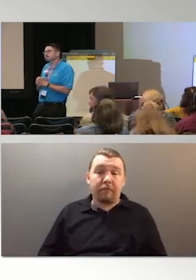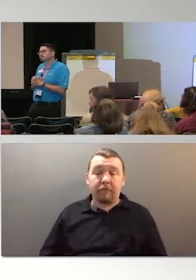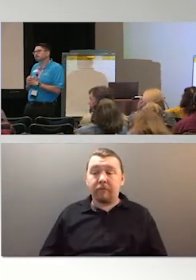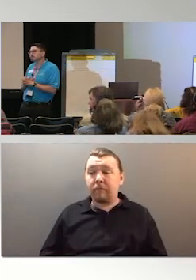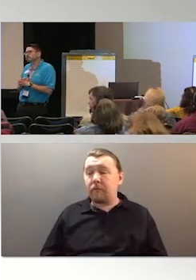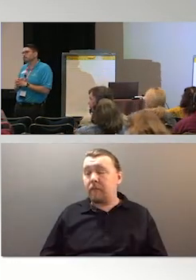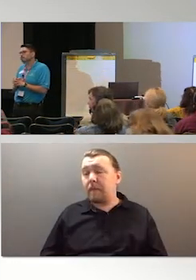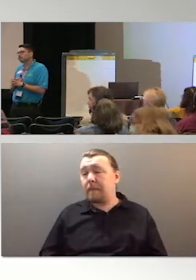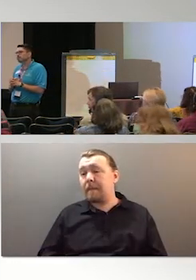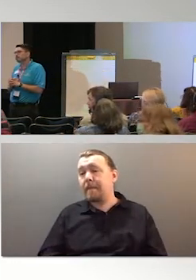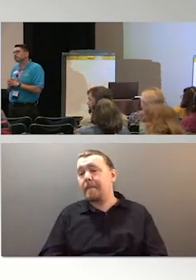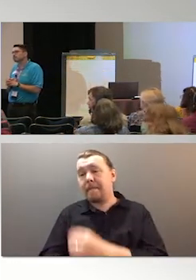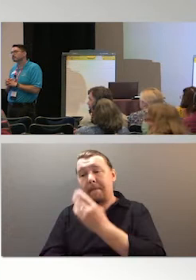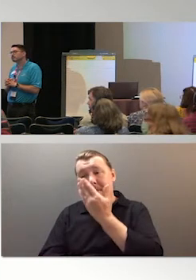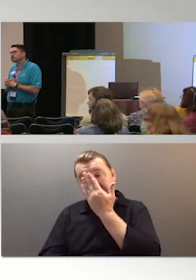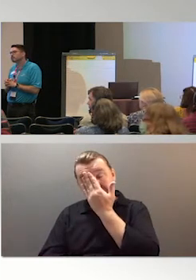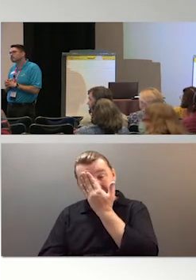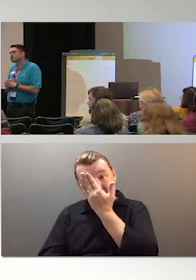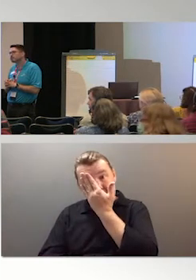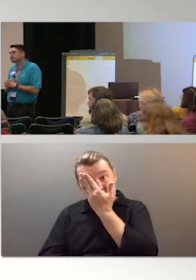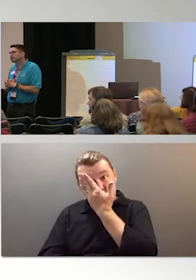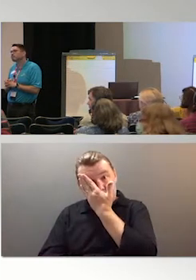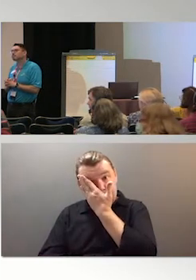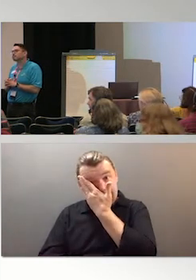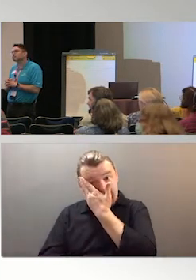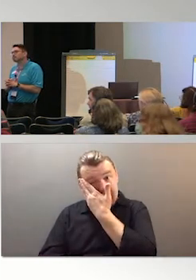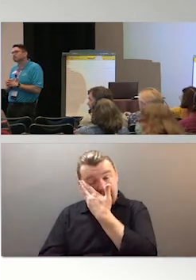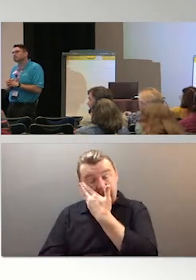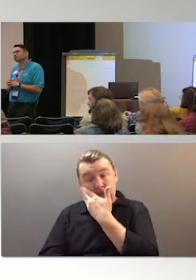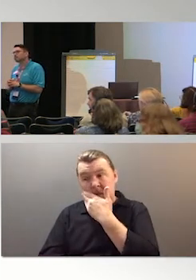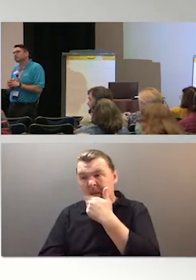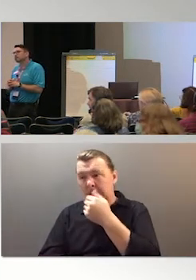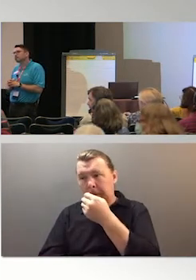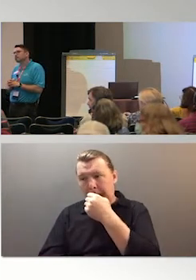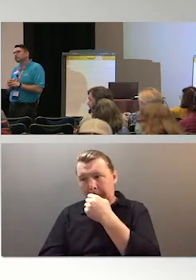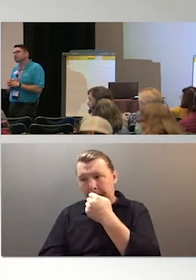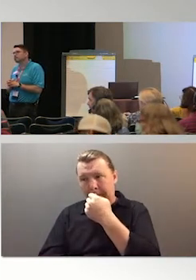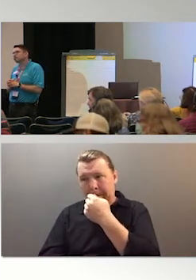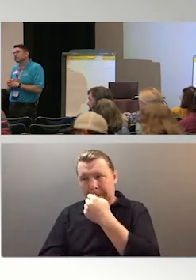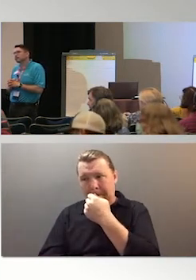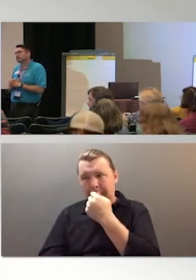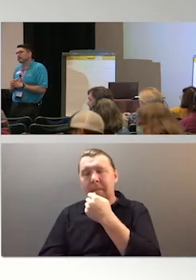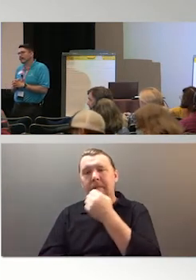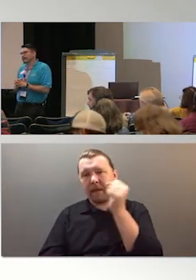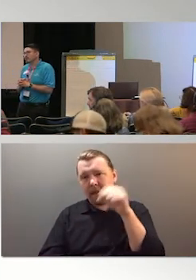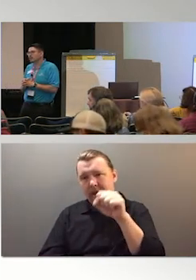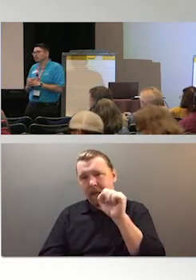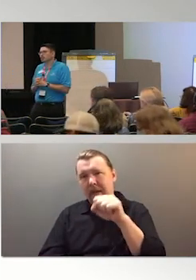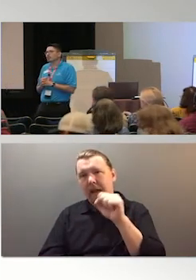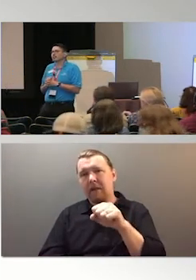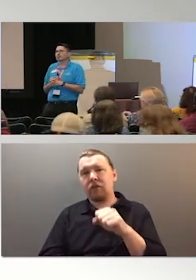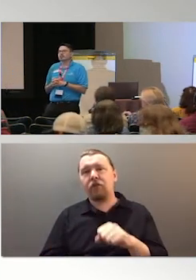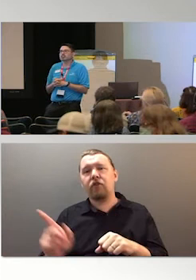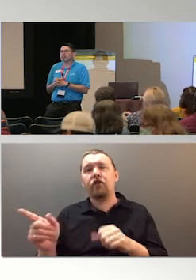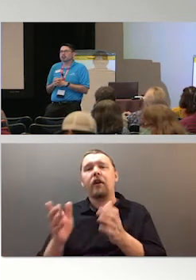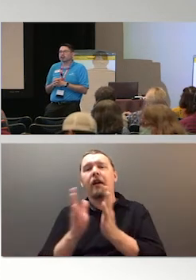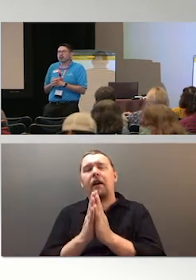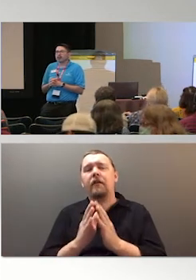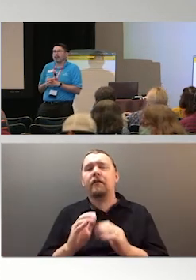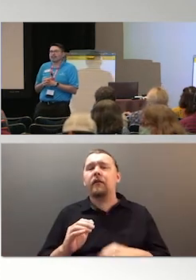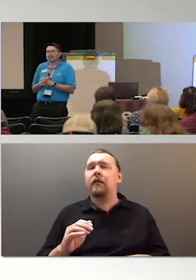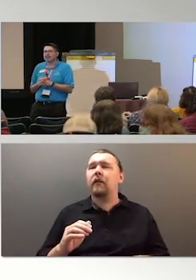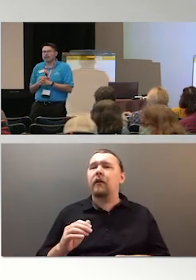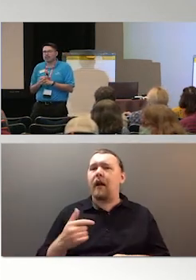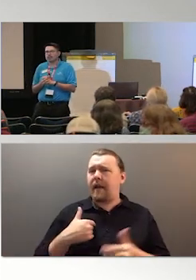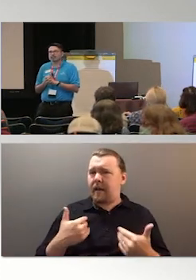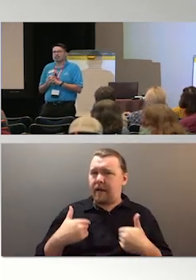is, if I open an account for my son, can I close that account anytime? Yes. So her question was like, okay, I